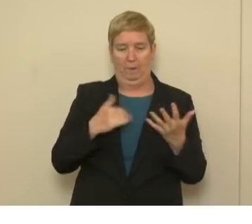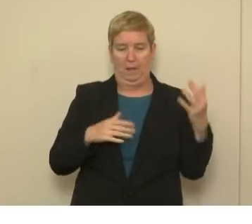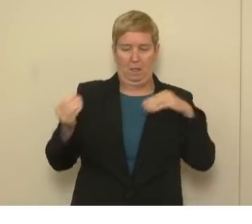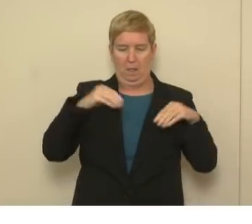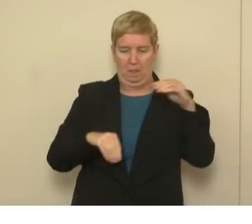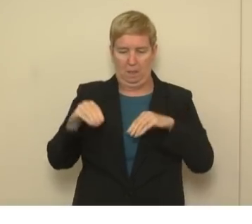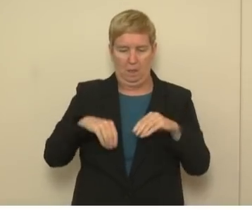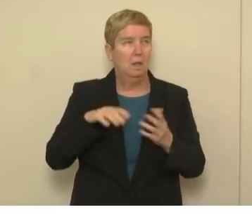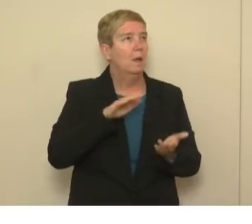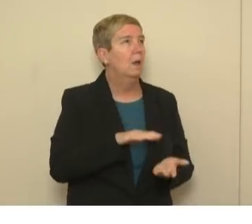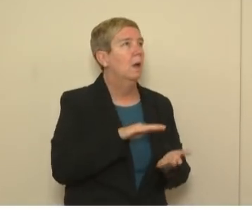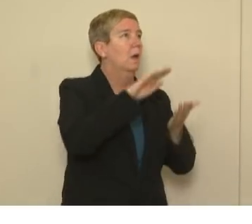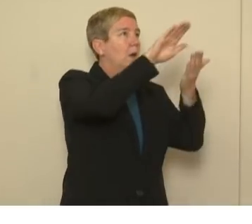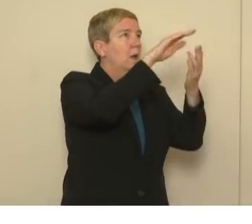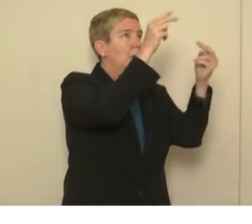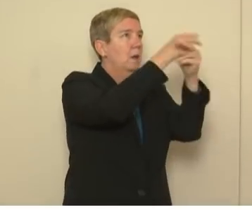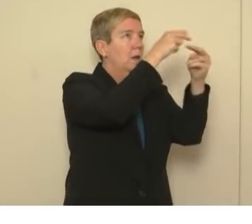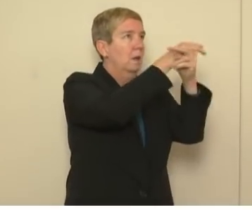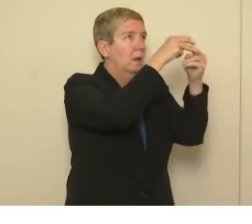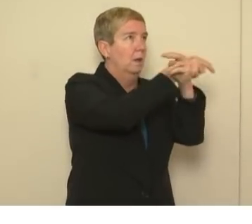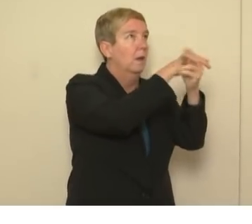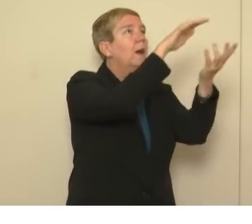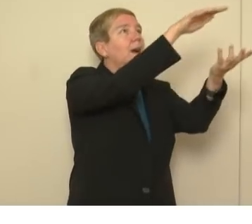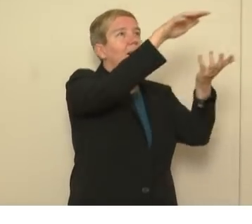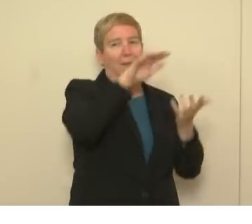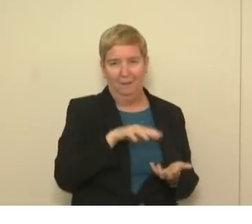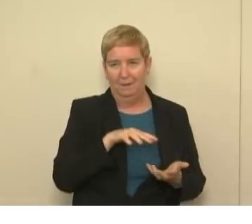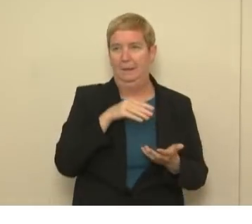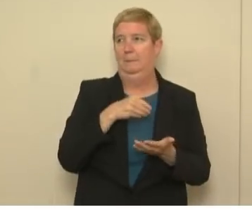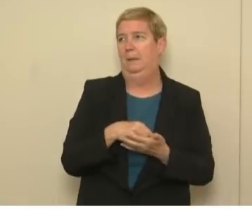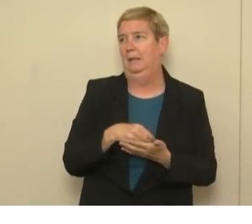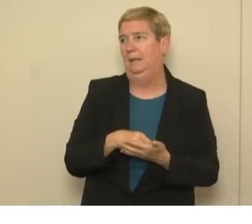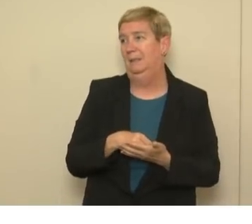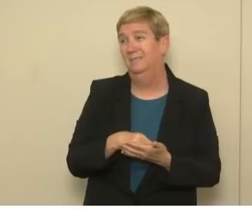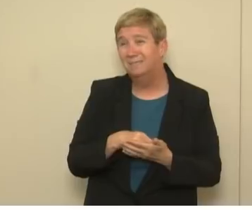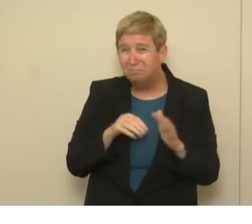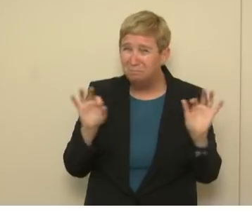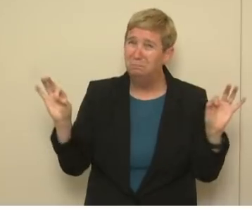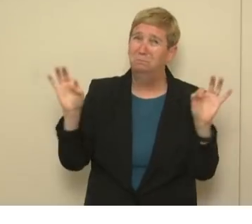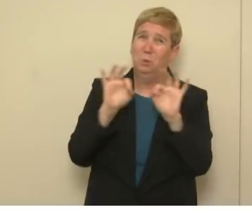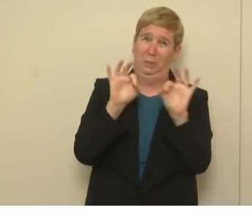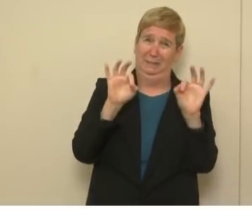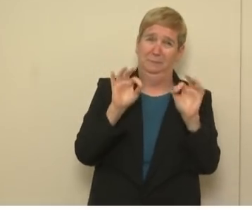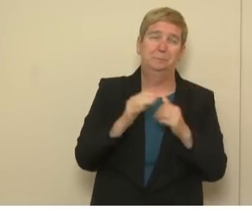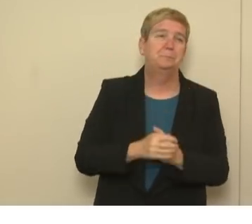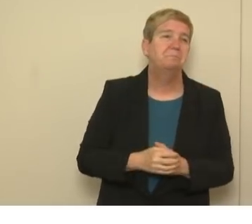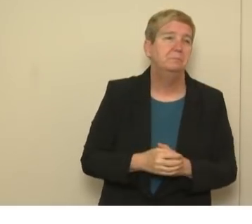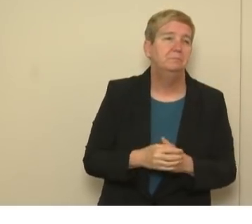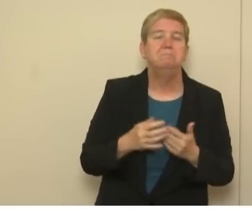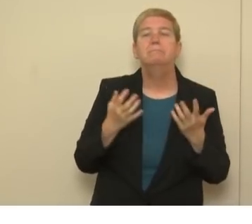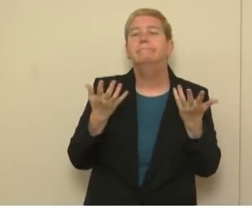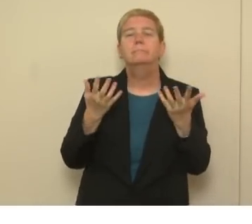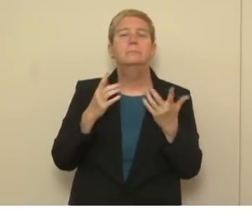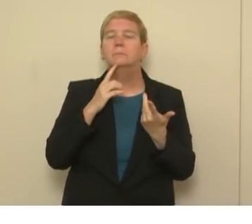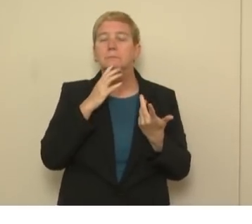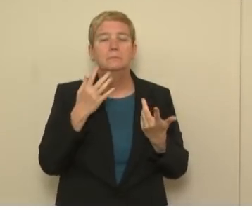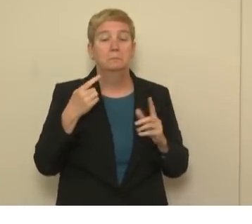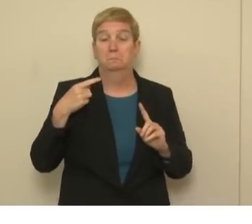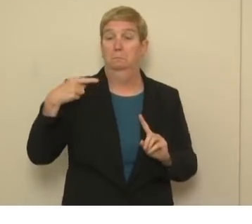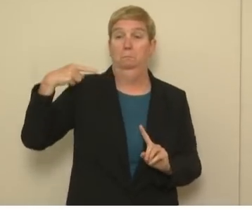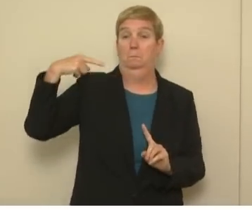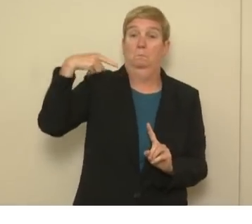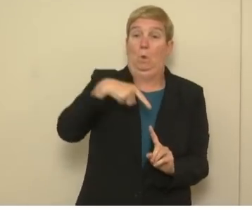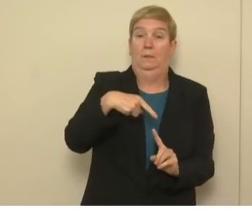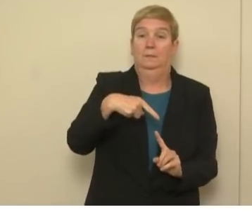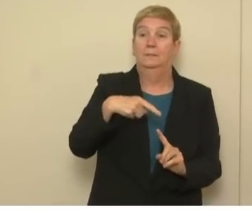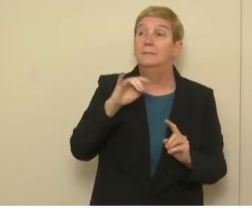and have them allocate appropriate money to us. So if we can put it even in more simple terms as to